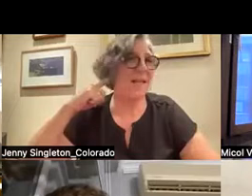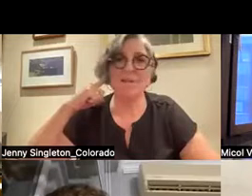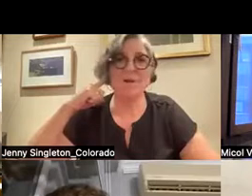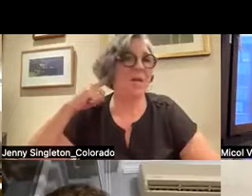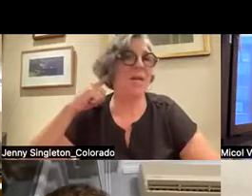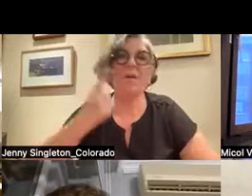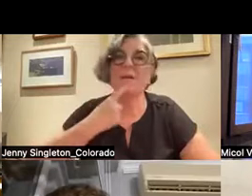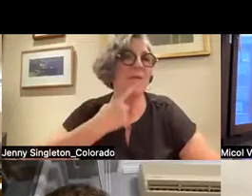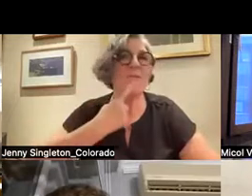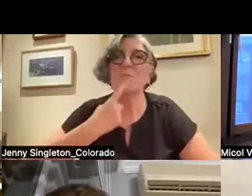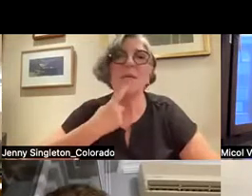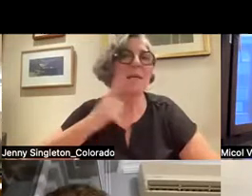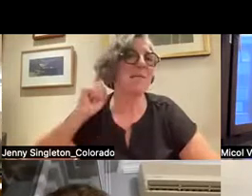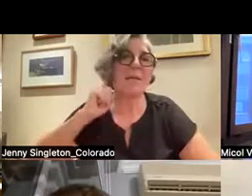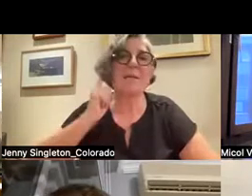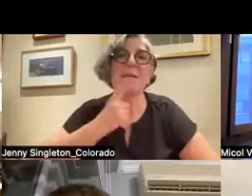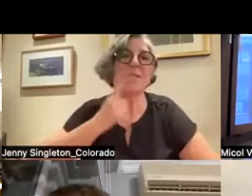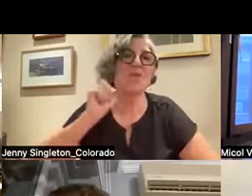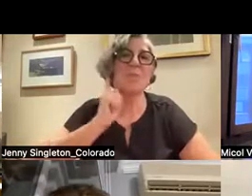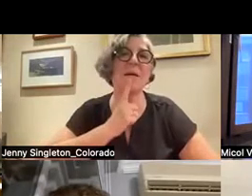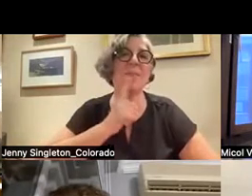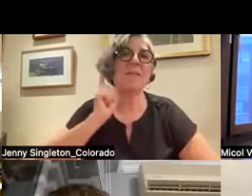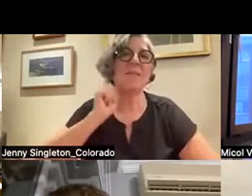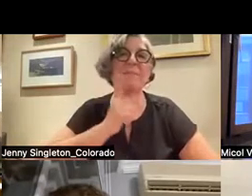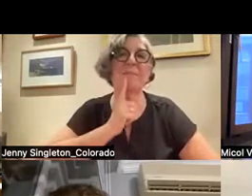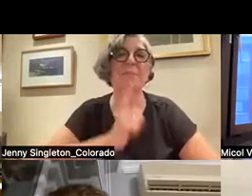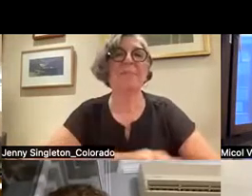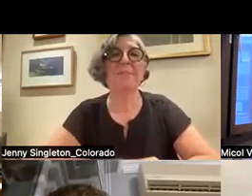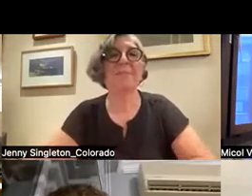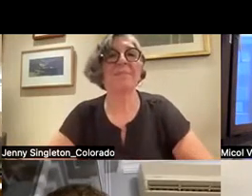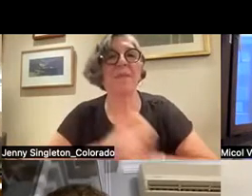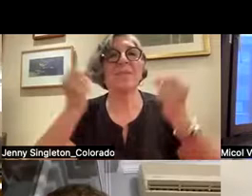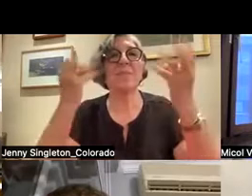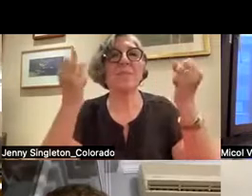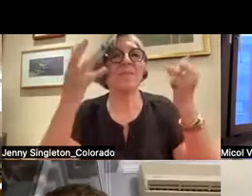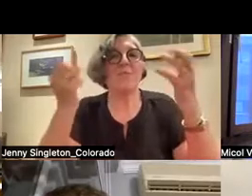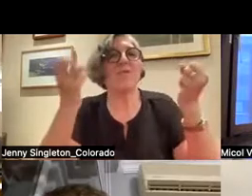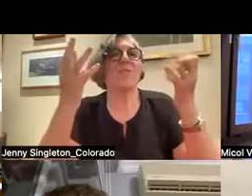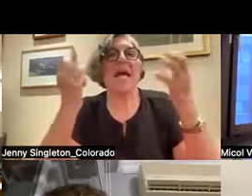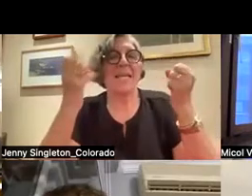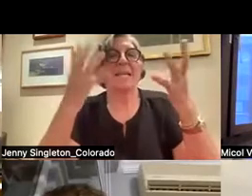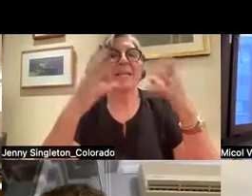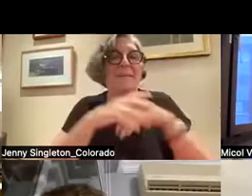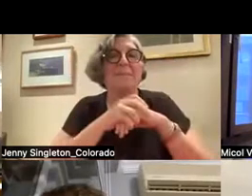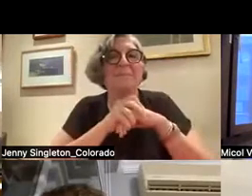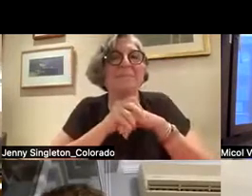saying like, I don't hear, I don't speak. And then it's just become this. But this means to